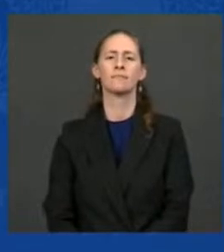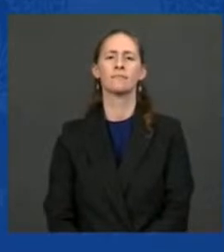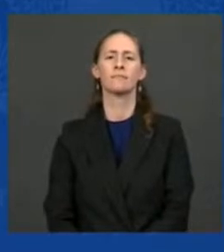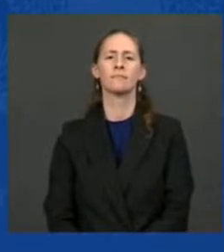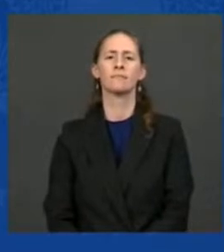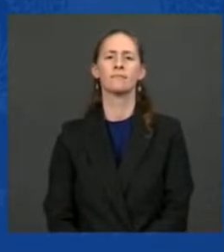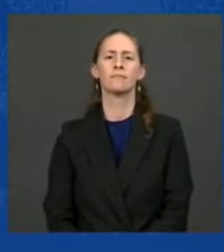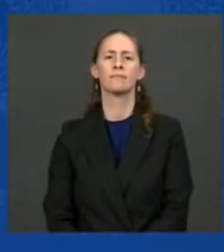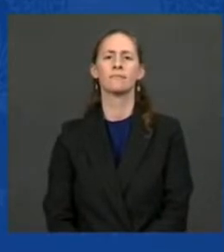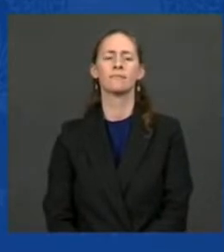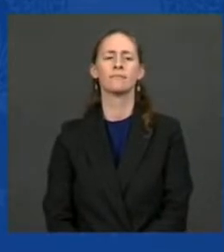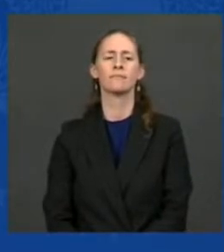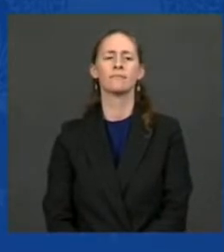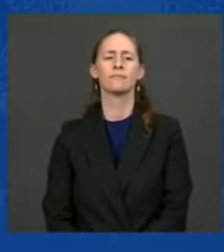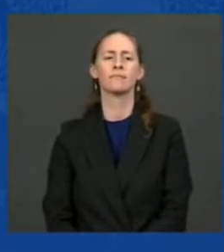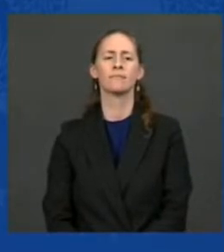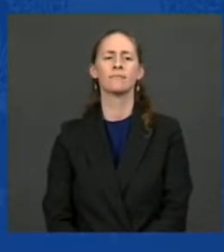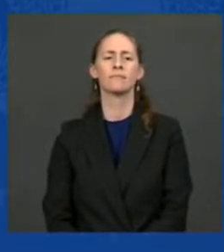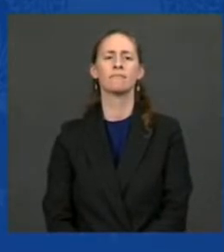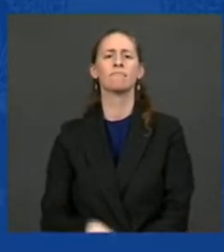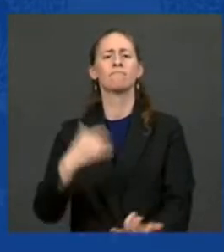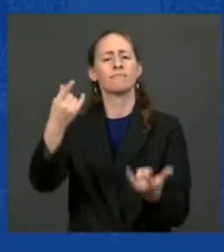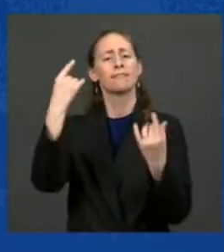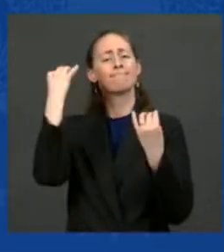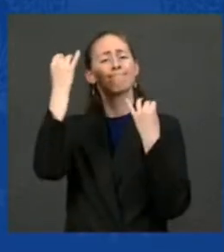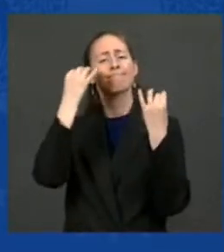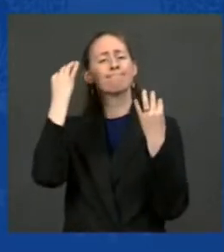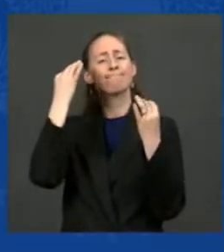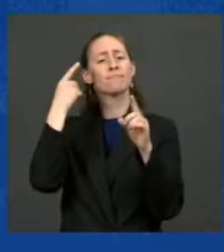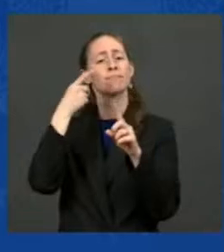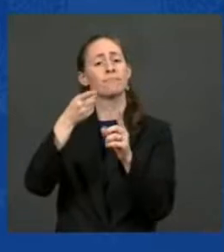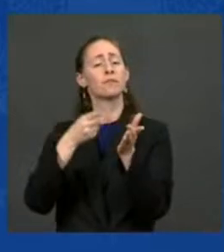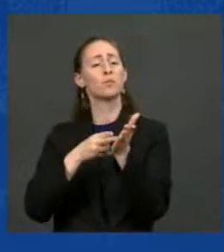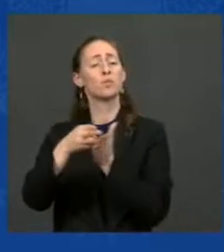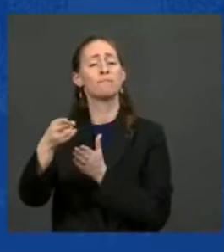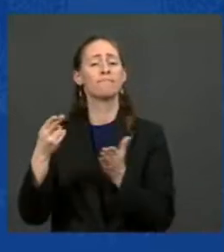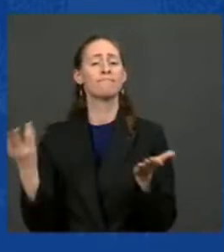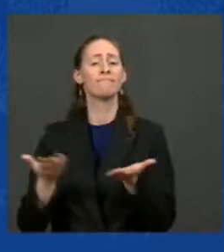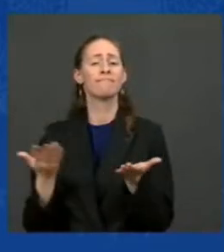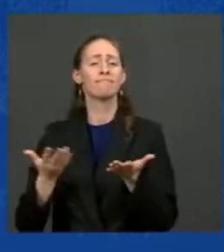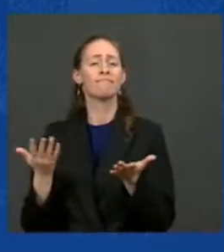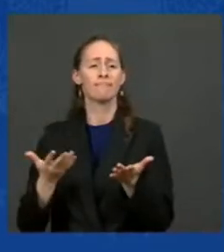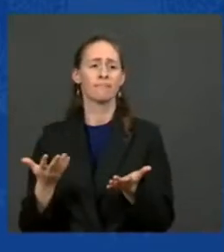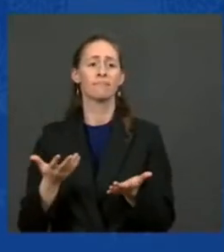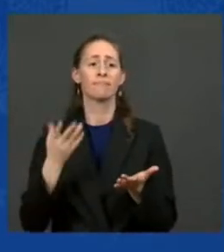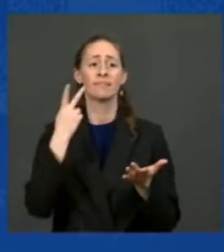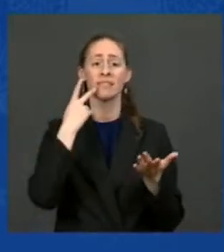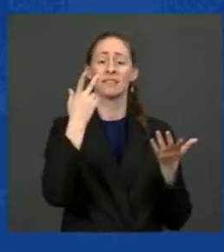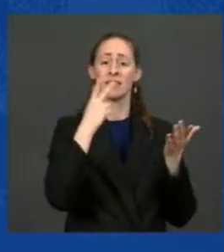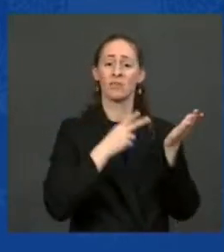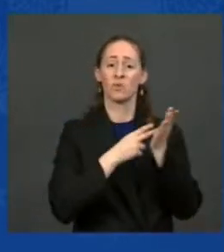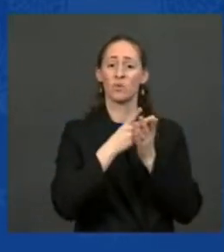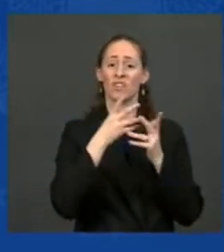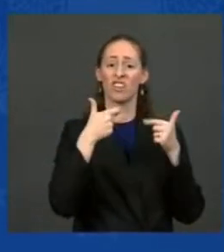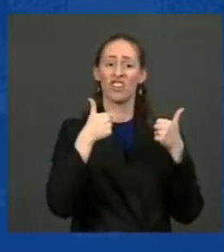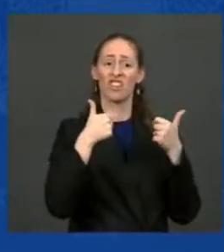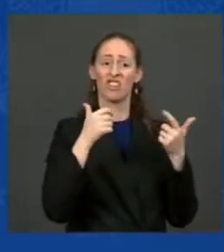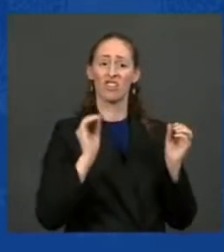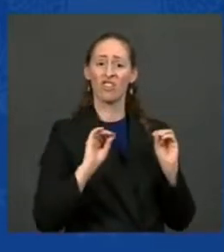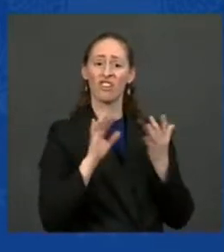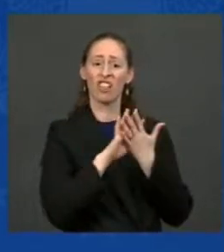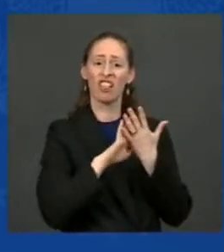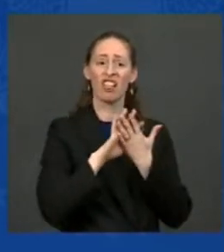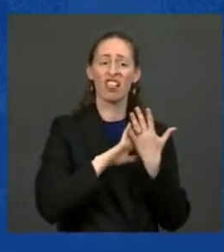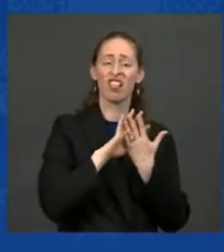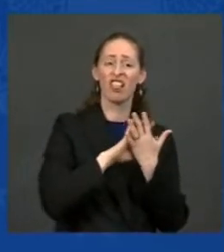on truth are still the harbinger of tyranny. Nothing about our democracy is assured, as I'm sure